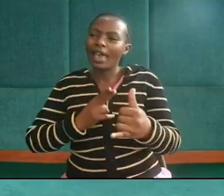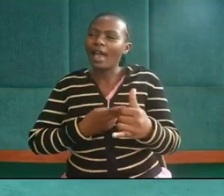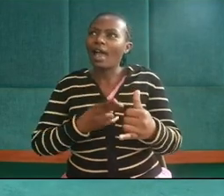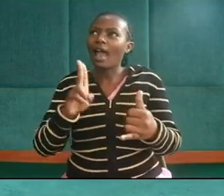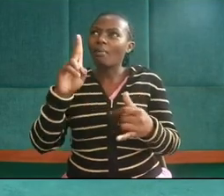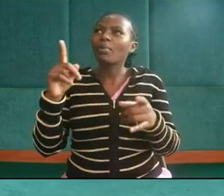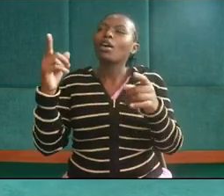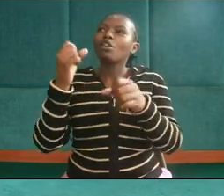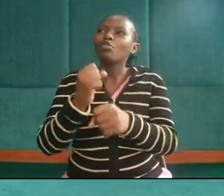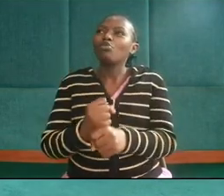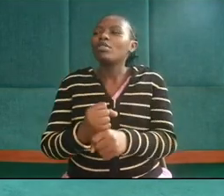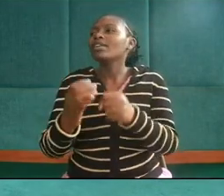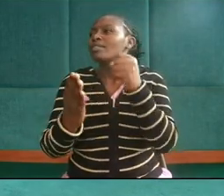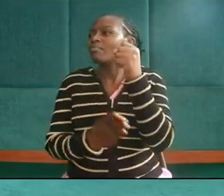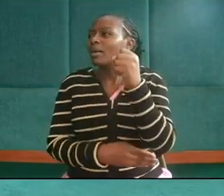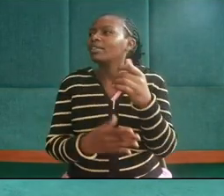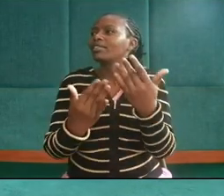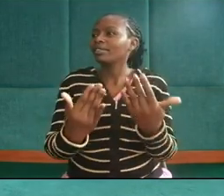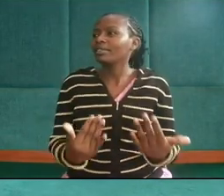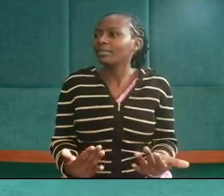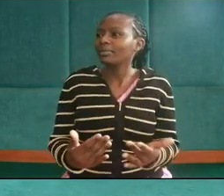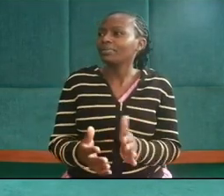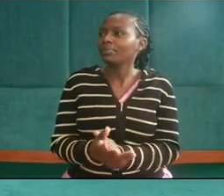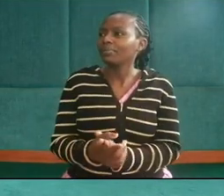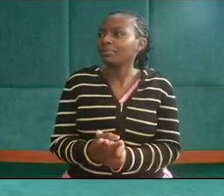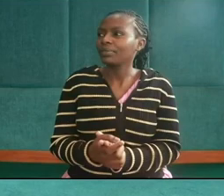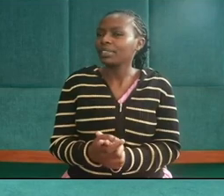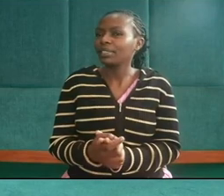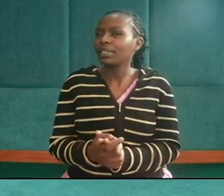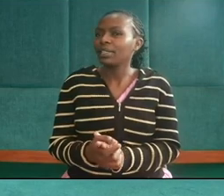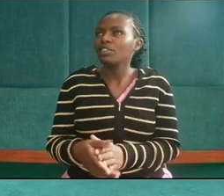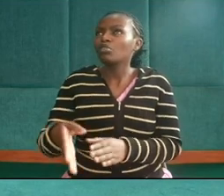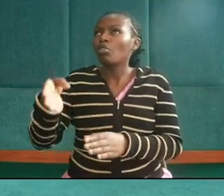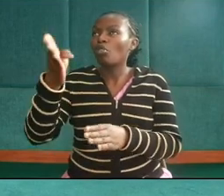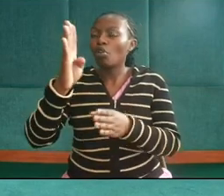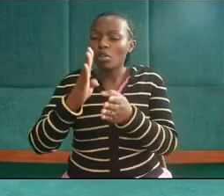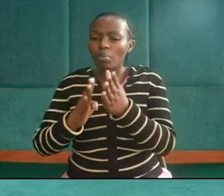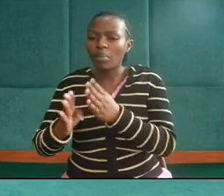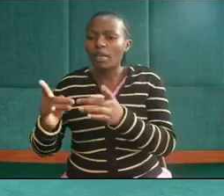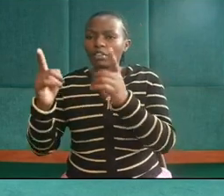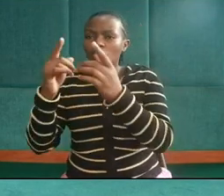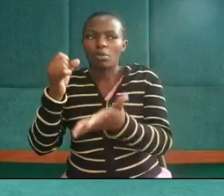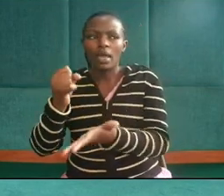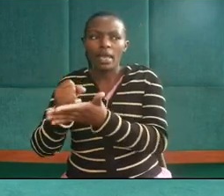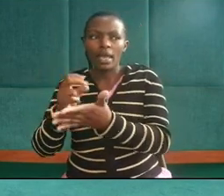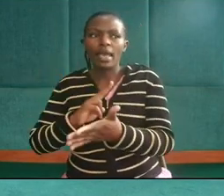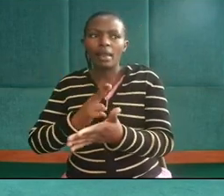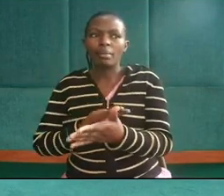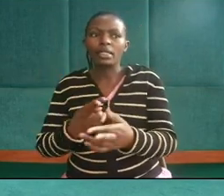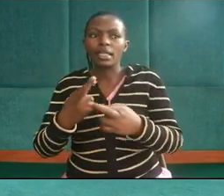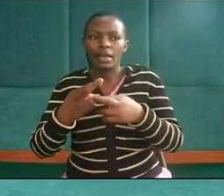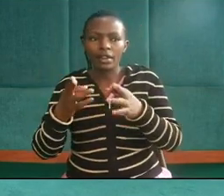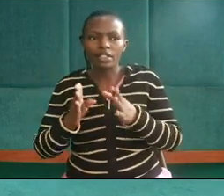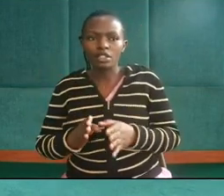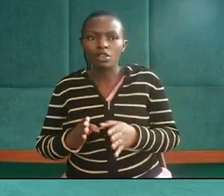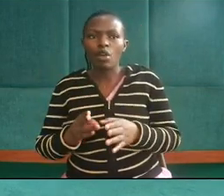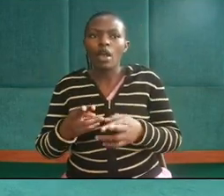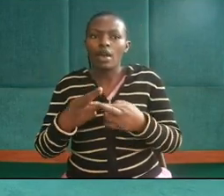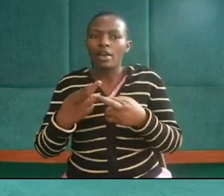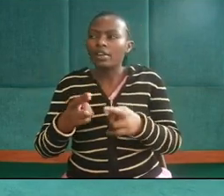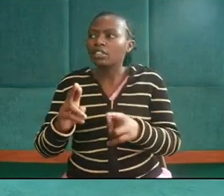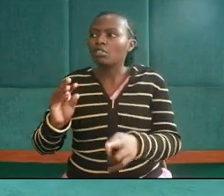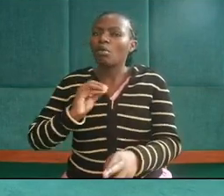is God's plan to help us to rescue us when we have done bad